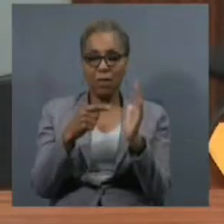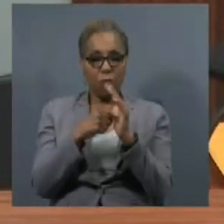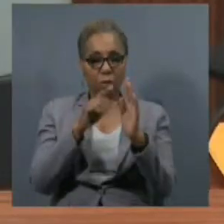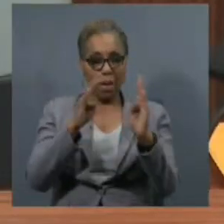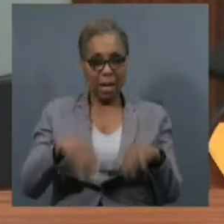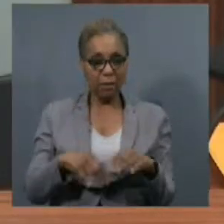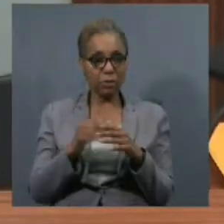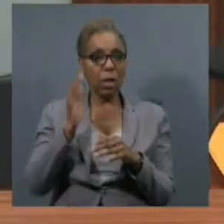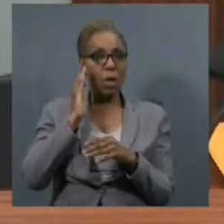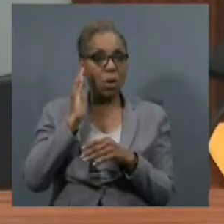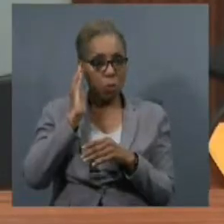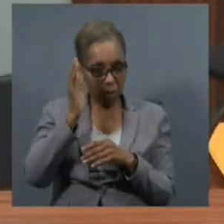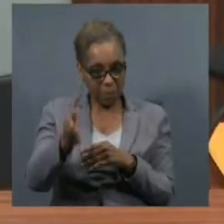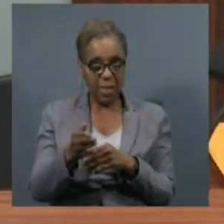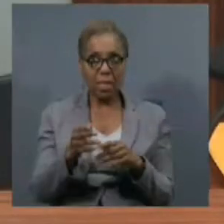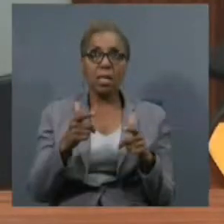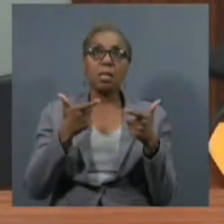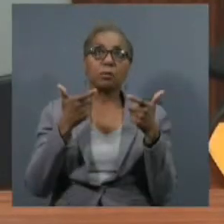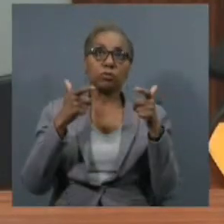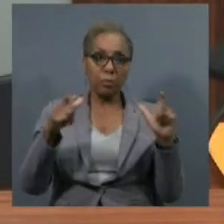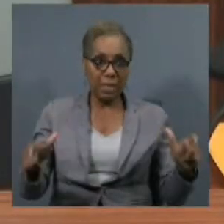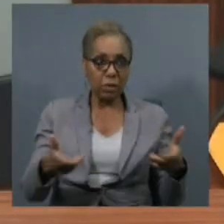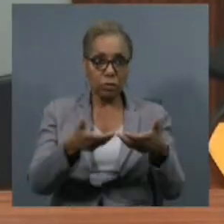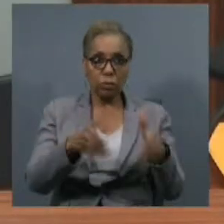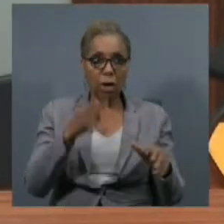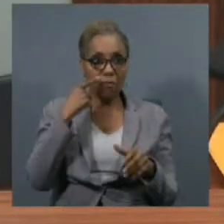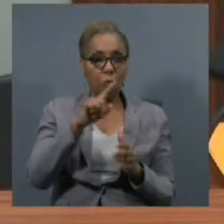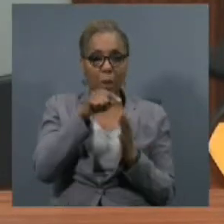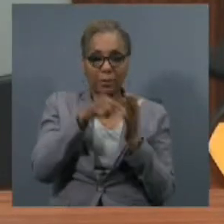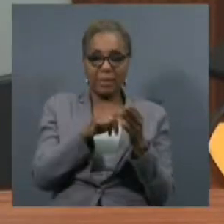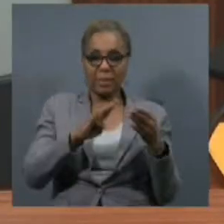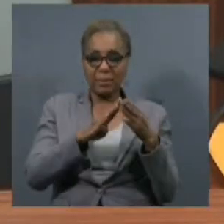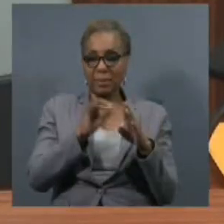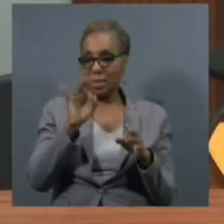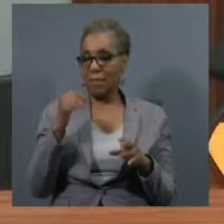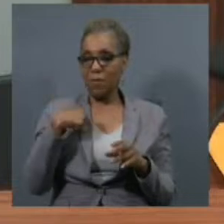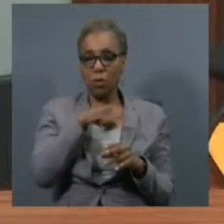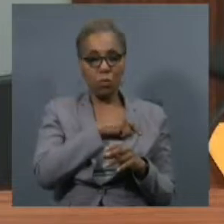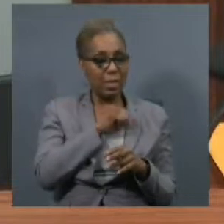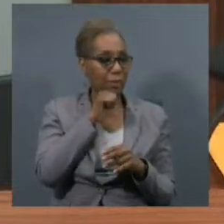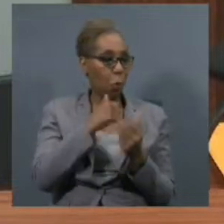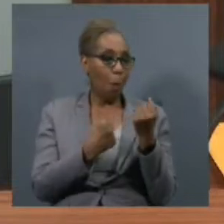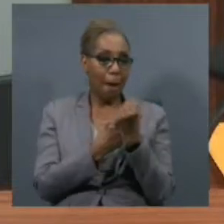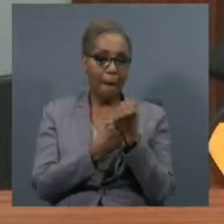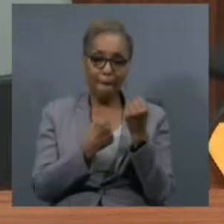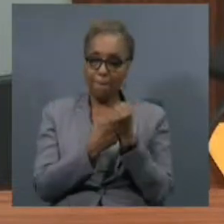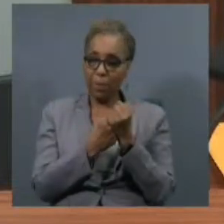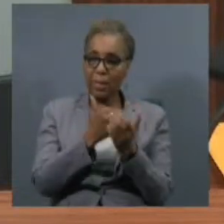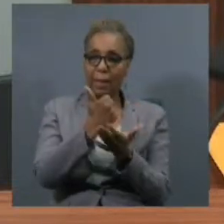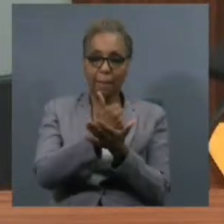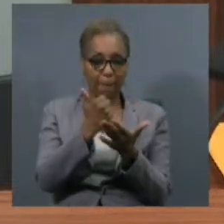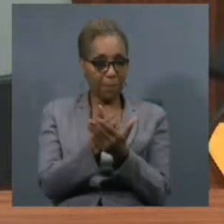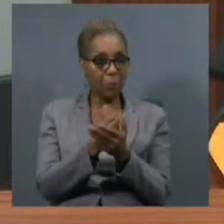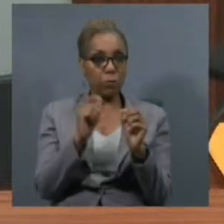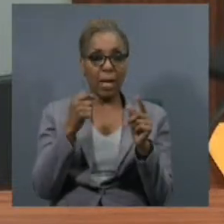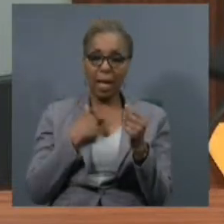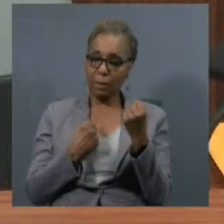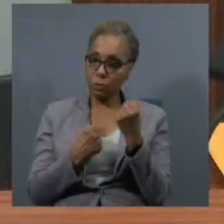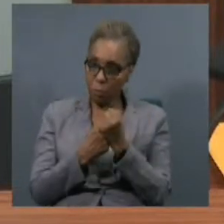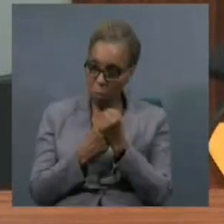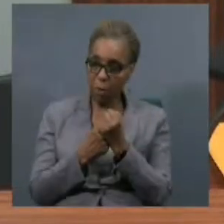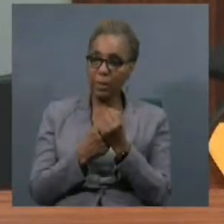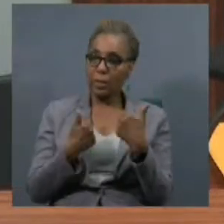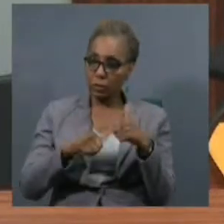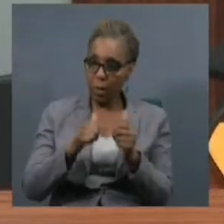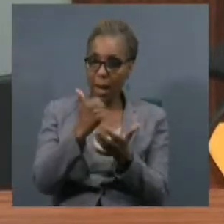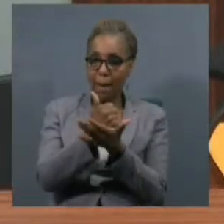tremendous loss to the city if we didn't try to step up and do something. I'm very supportive of trying to help